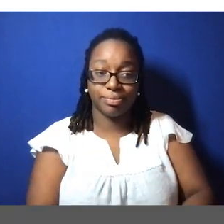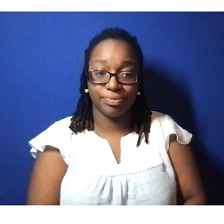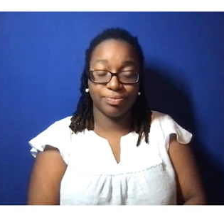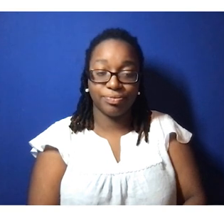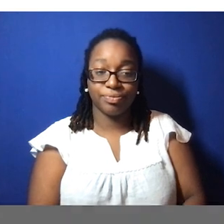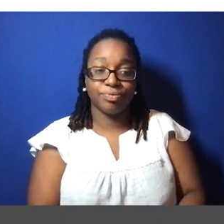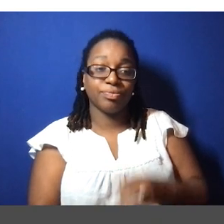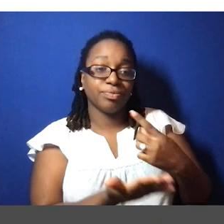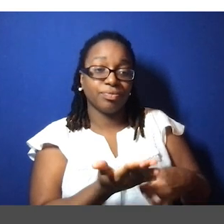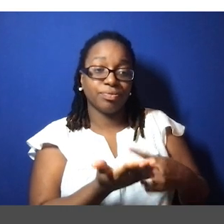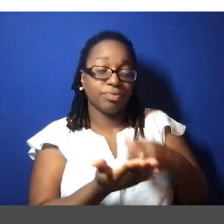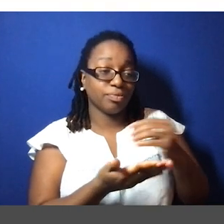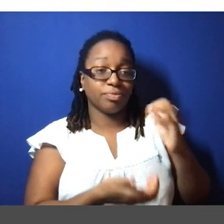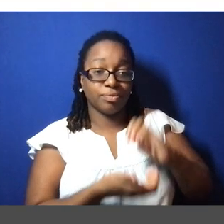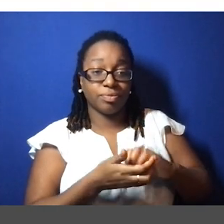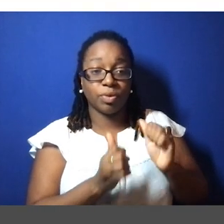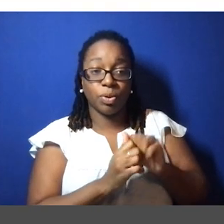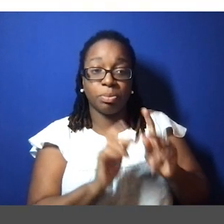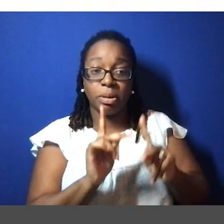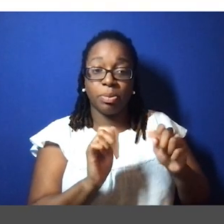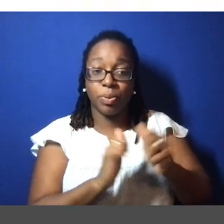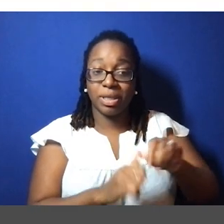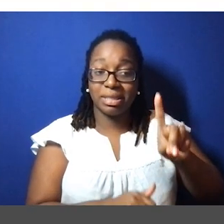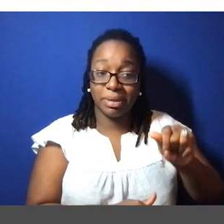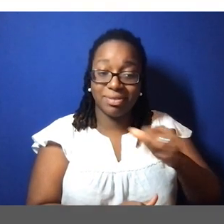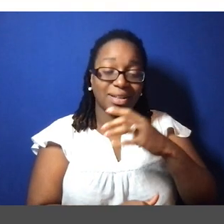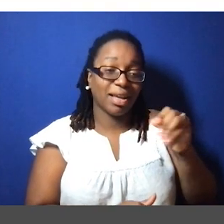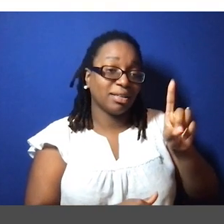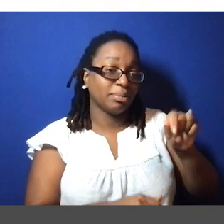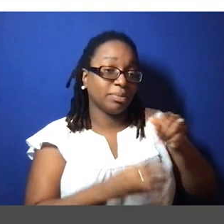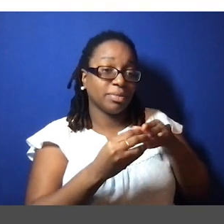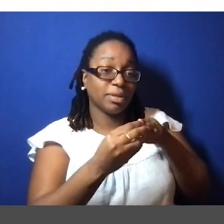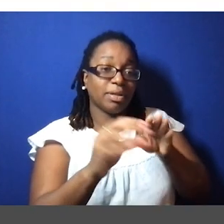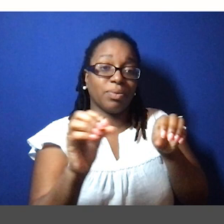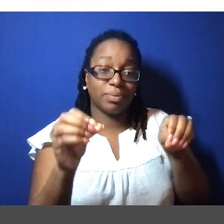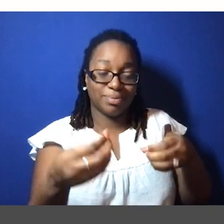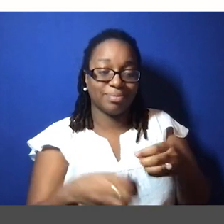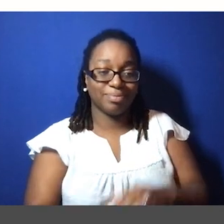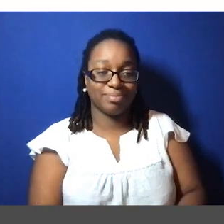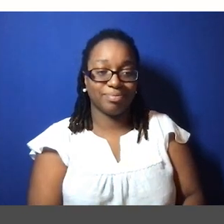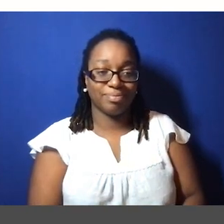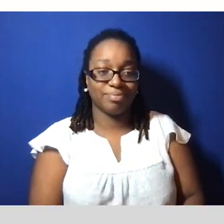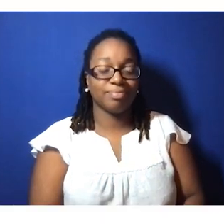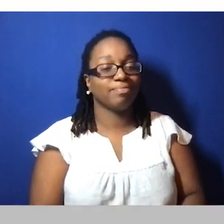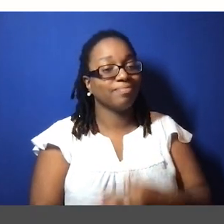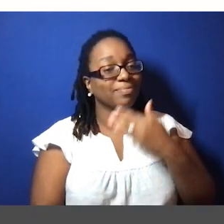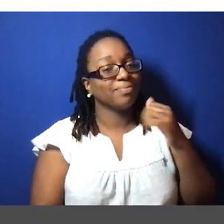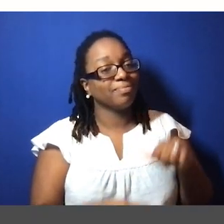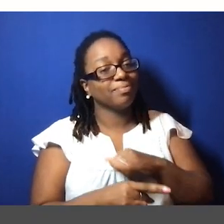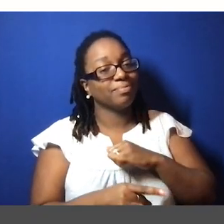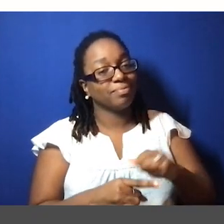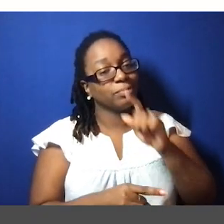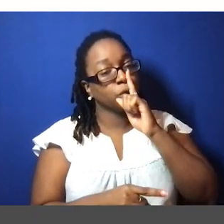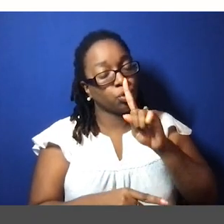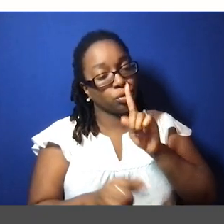trial. Consult and partner with people with disability and disability-led organizations. It is a